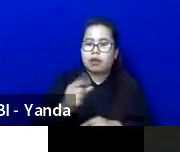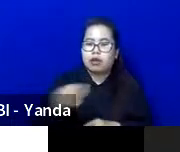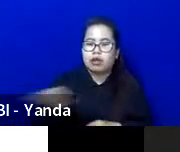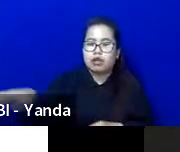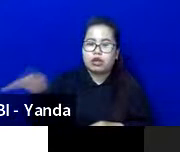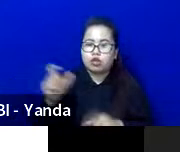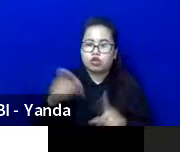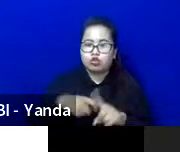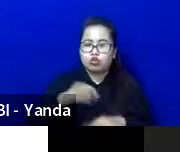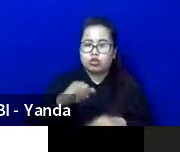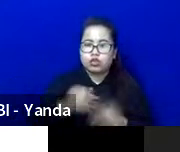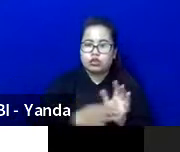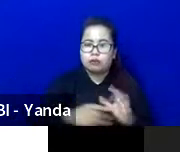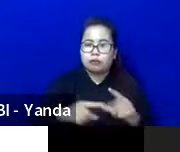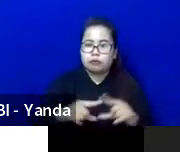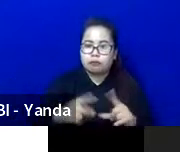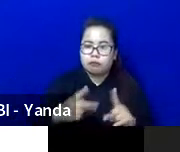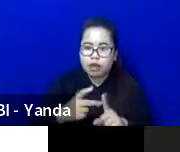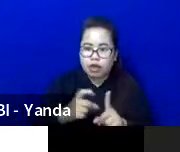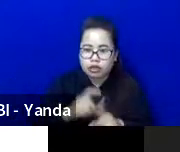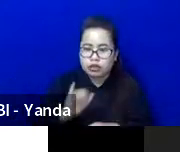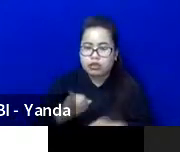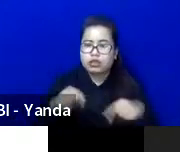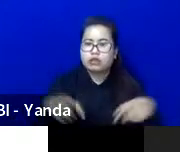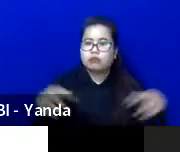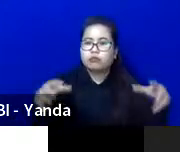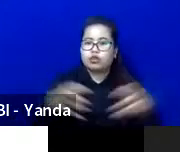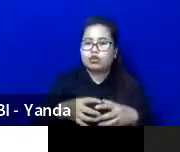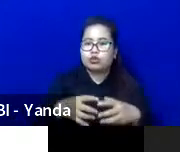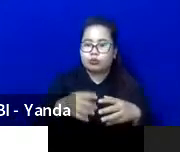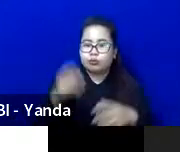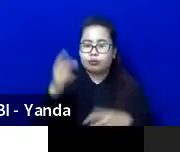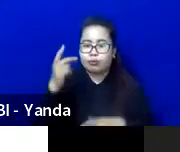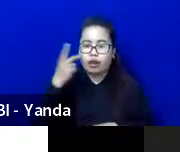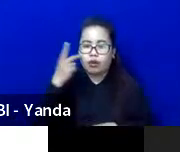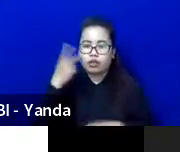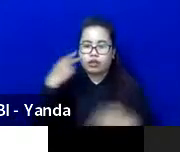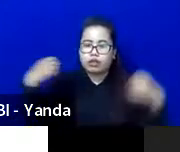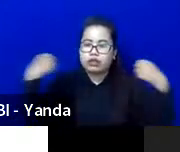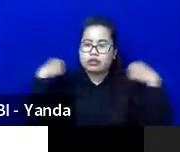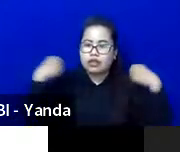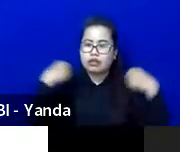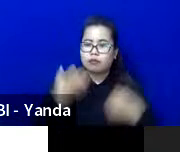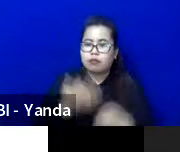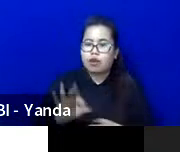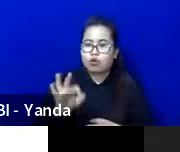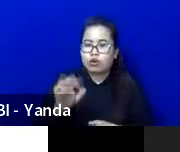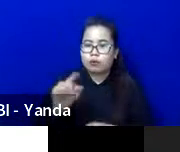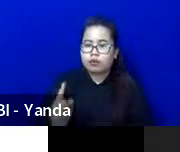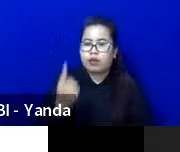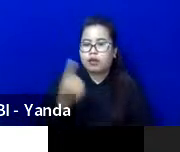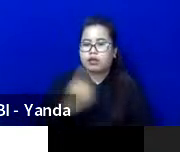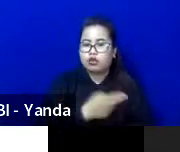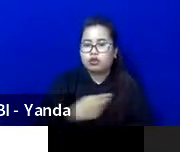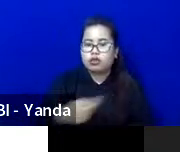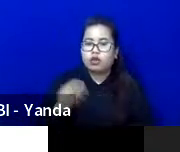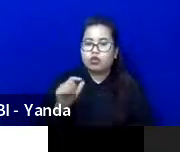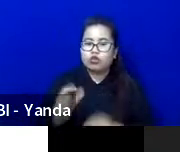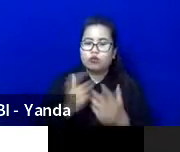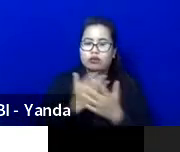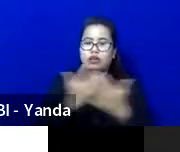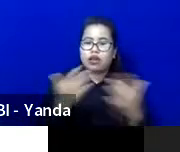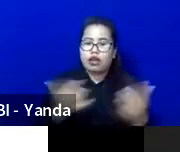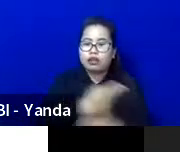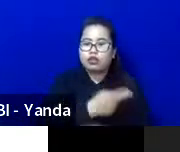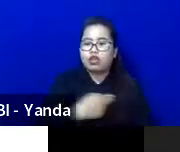of modern healthcare available to Indonesia. Now, of course, missionary activity,